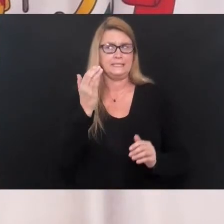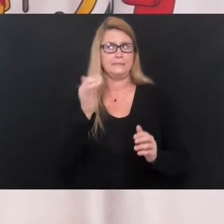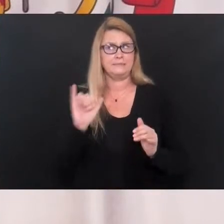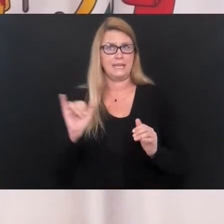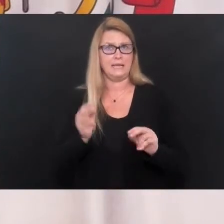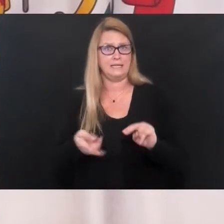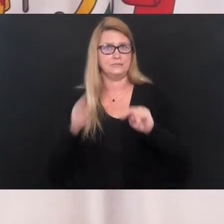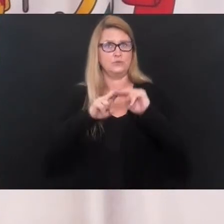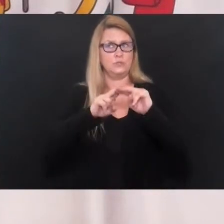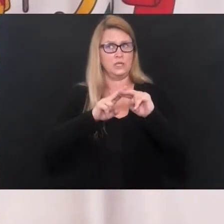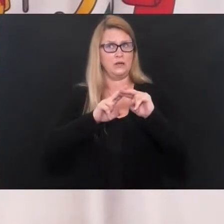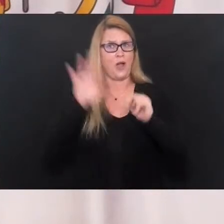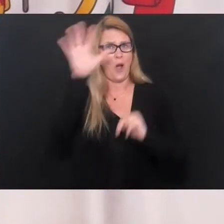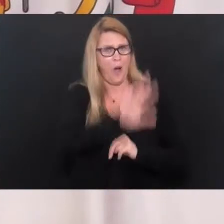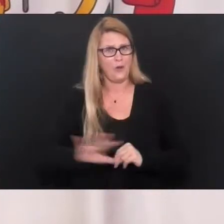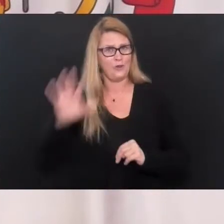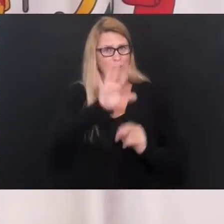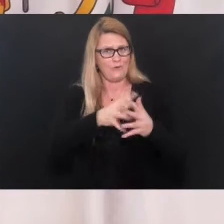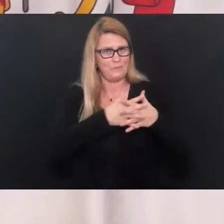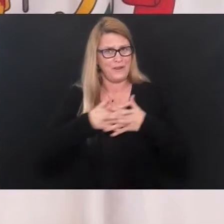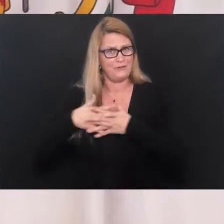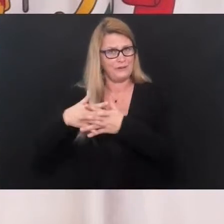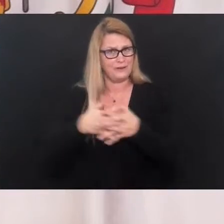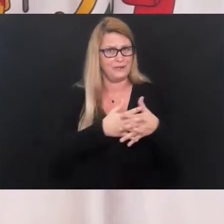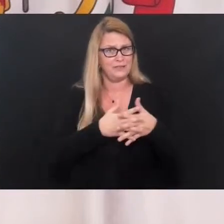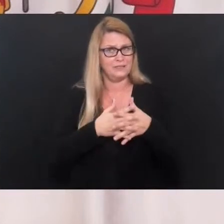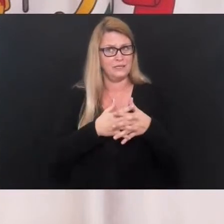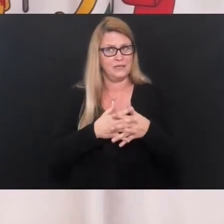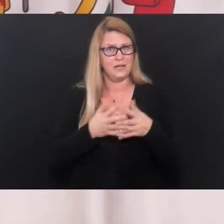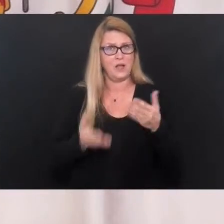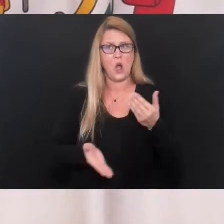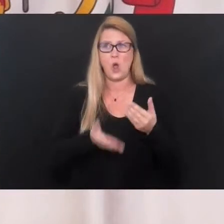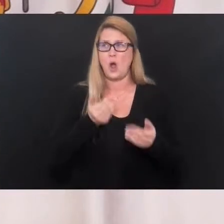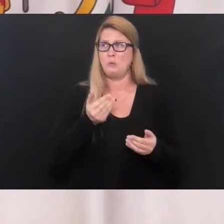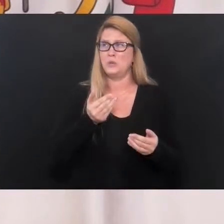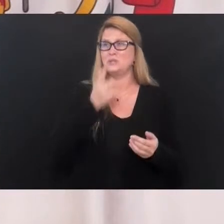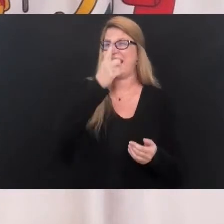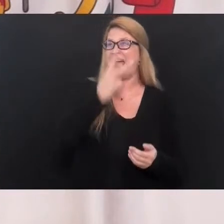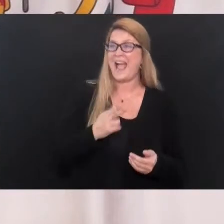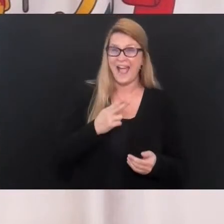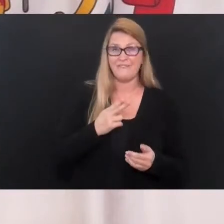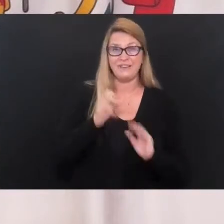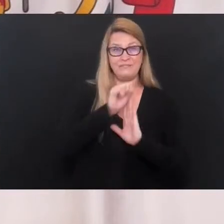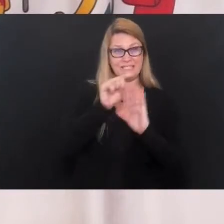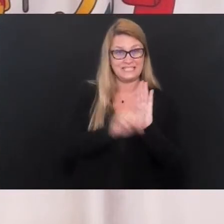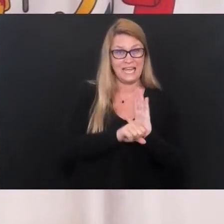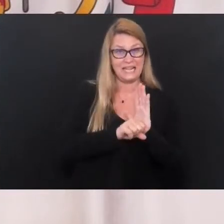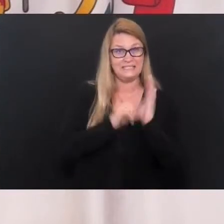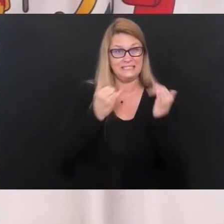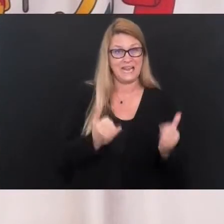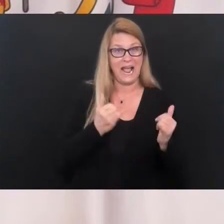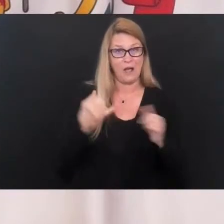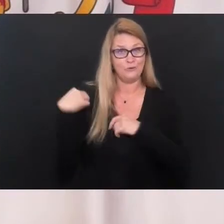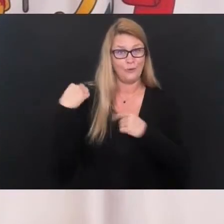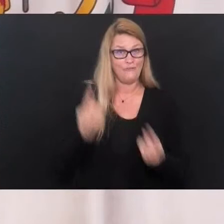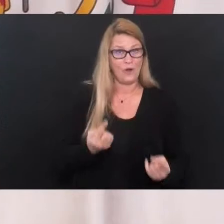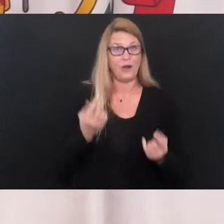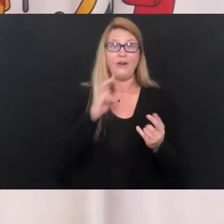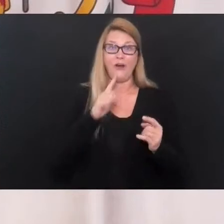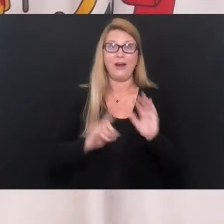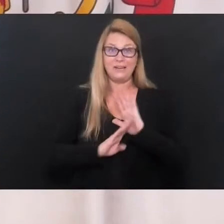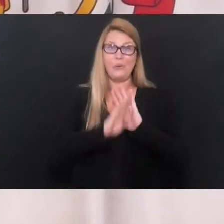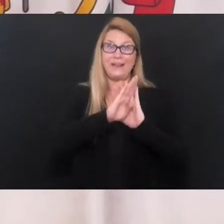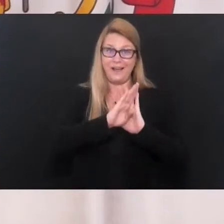nation in about, I think it's almost half of our states that we've seen a little uptick, and so we got to be